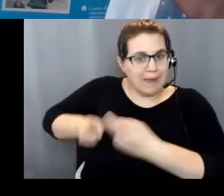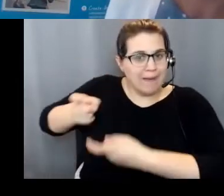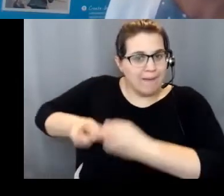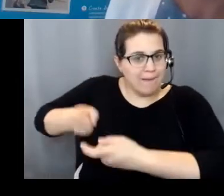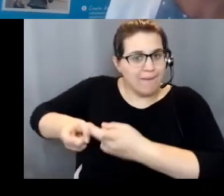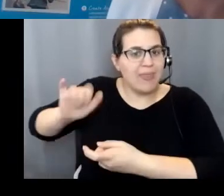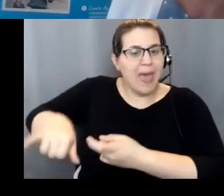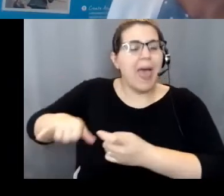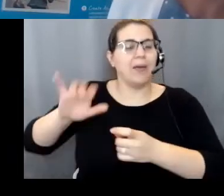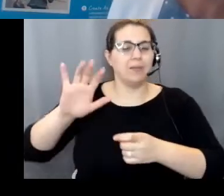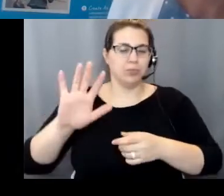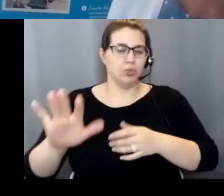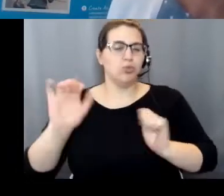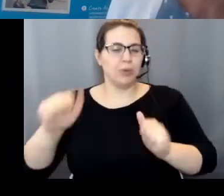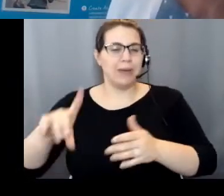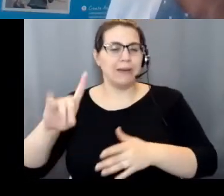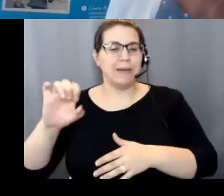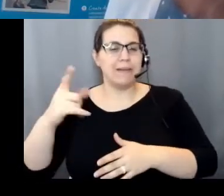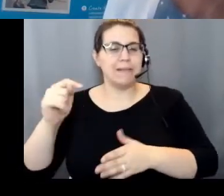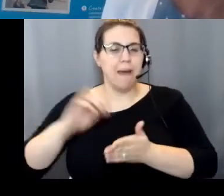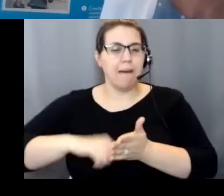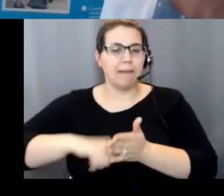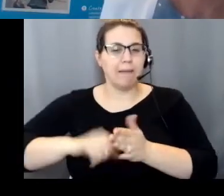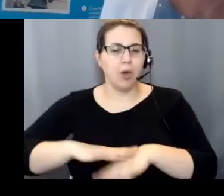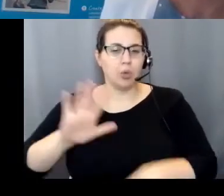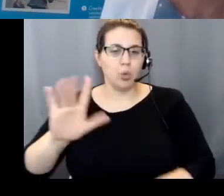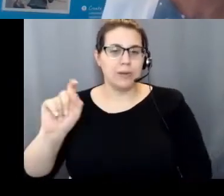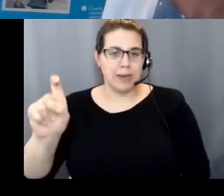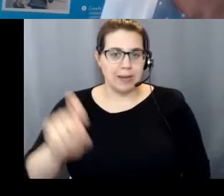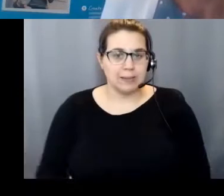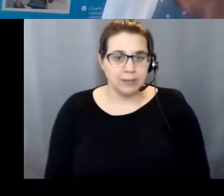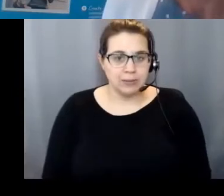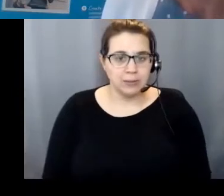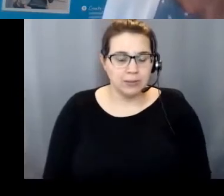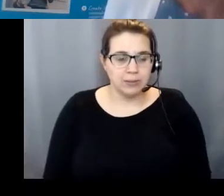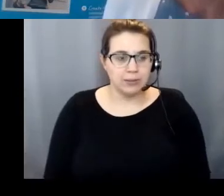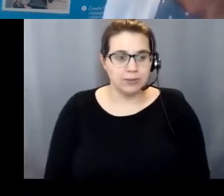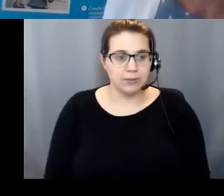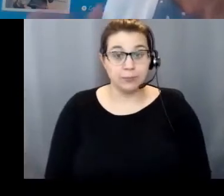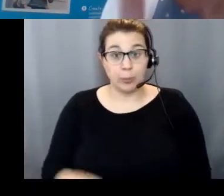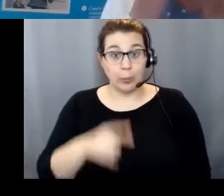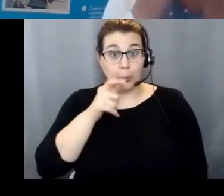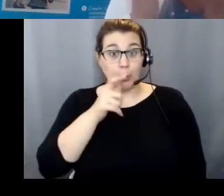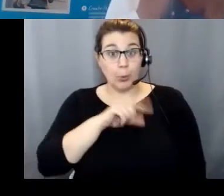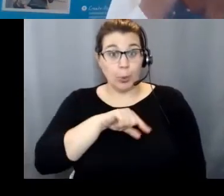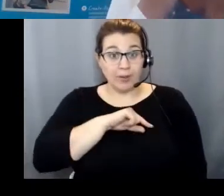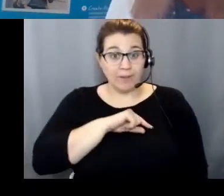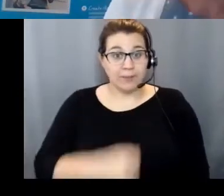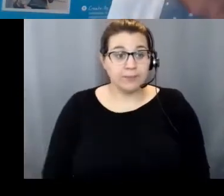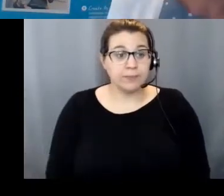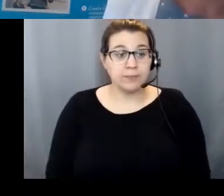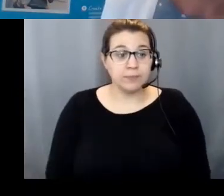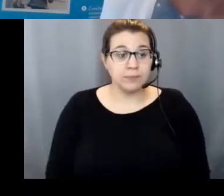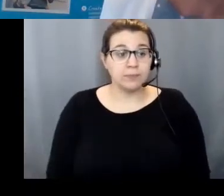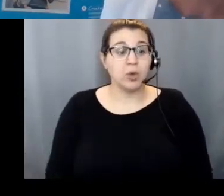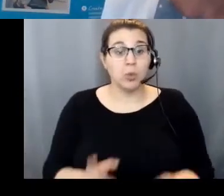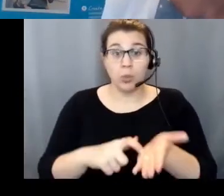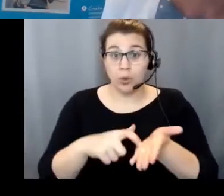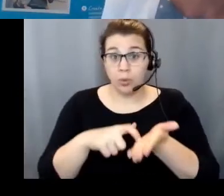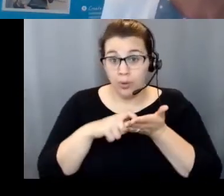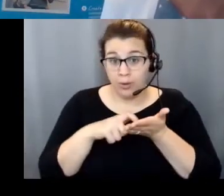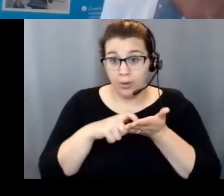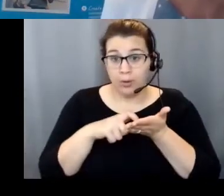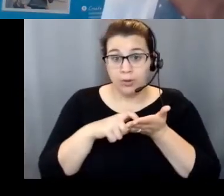for dollar. So who is eligible? The requirements include that the individual is a